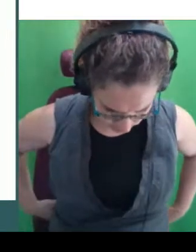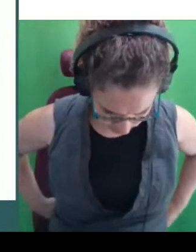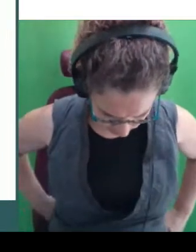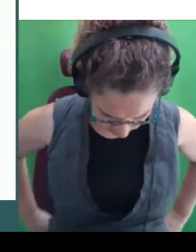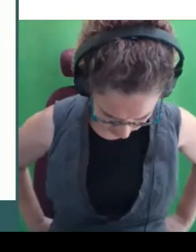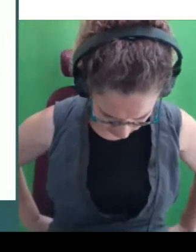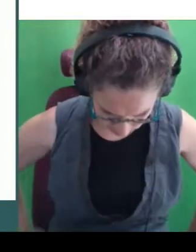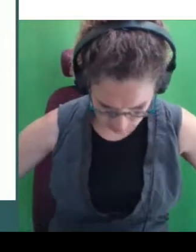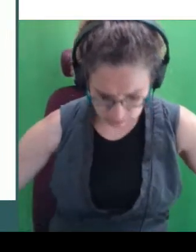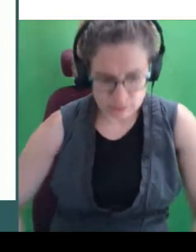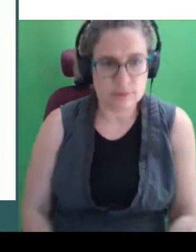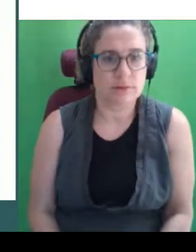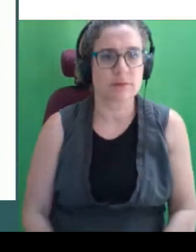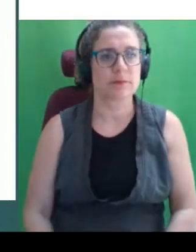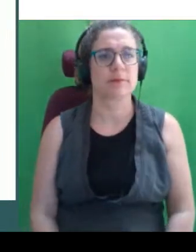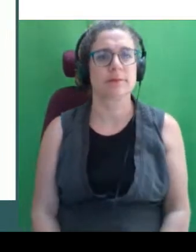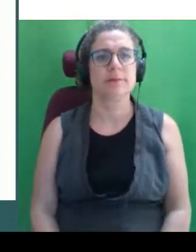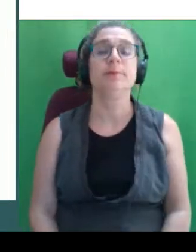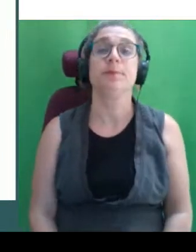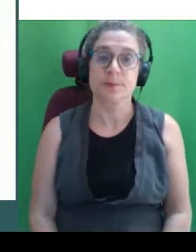So immunotherapy.